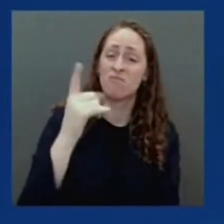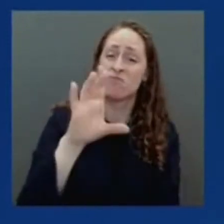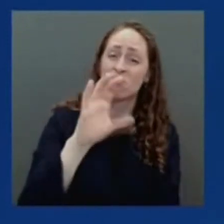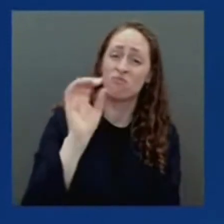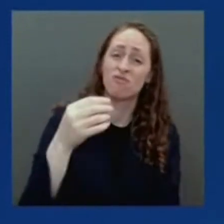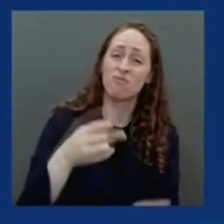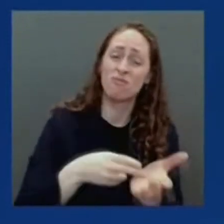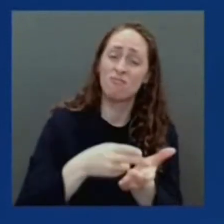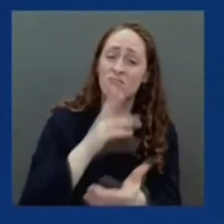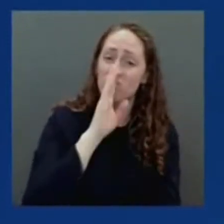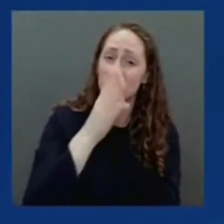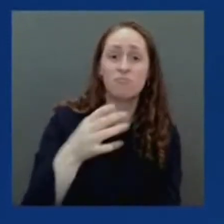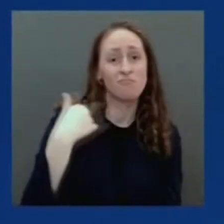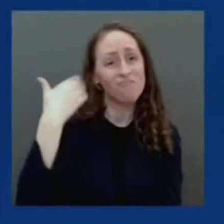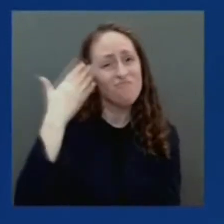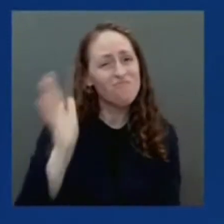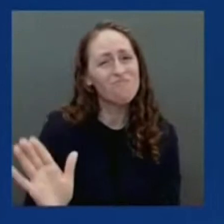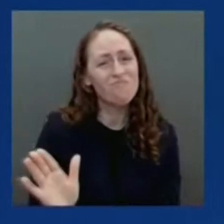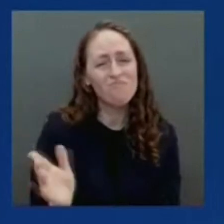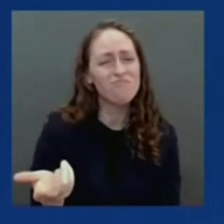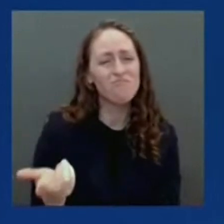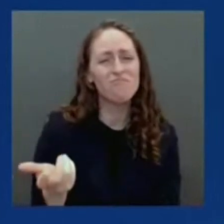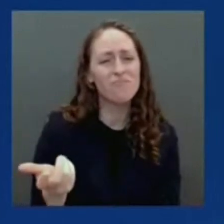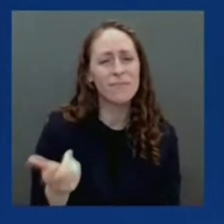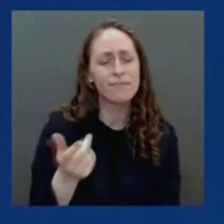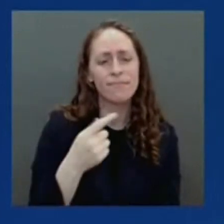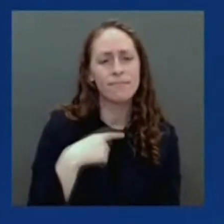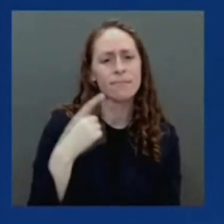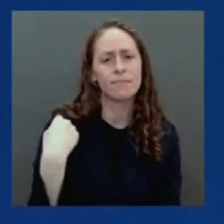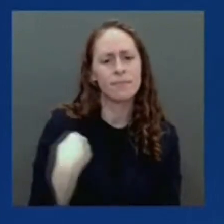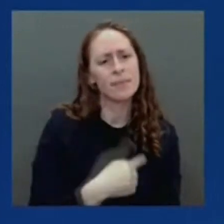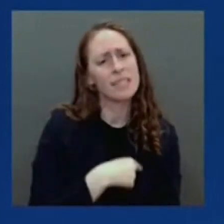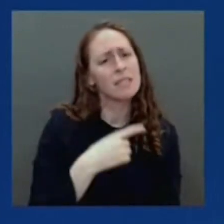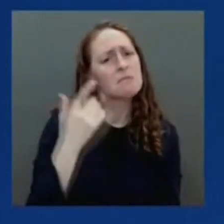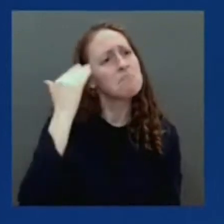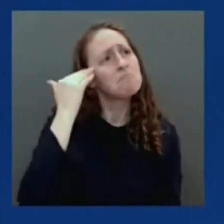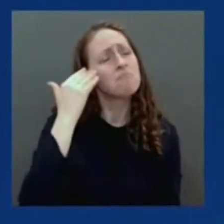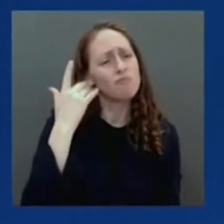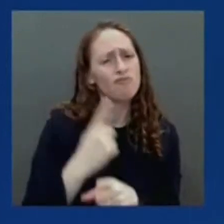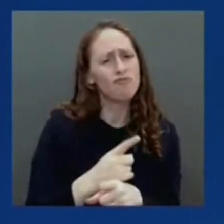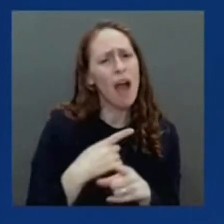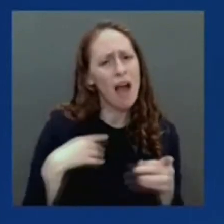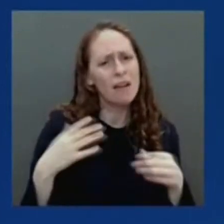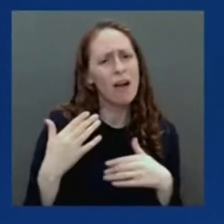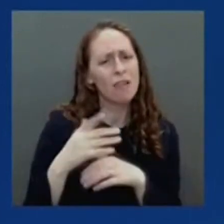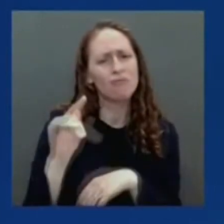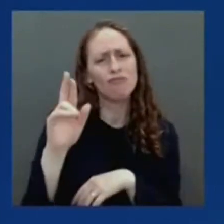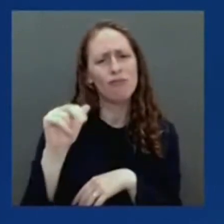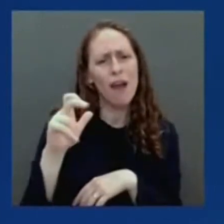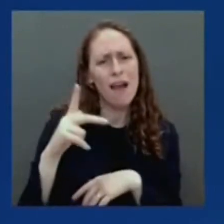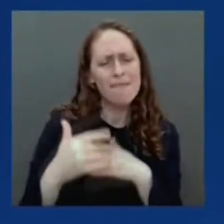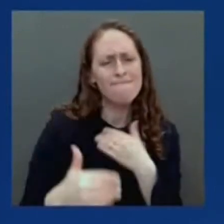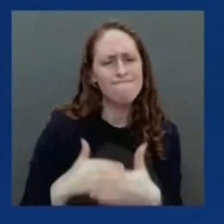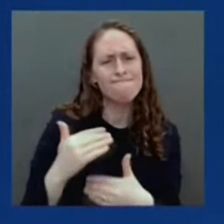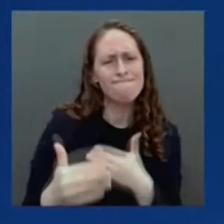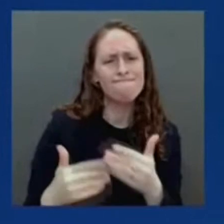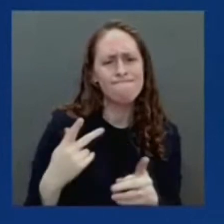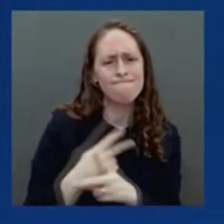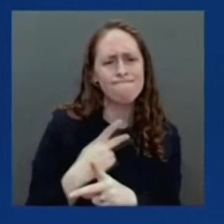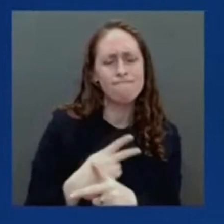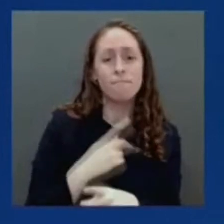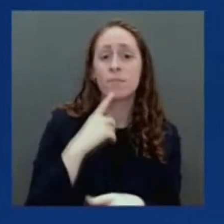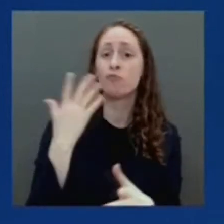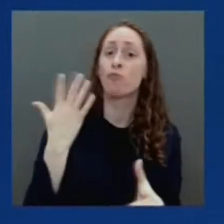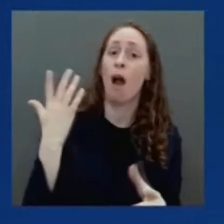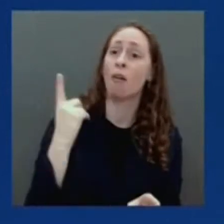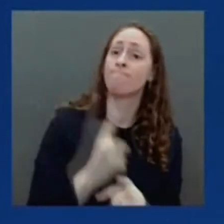the best case scenario, as I and my colleagues have often described, is that with the tools that we have, the